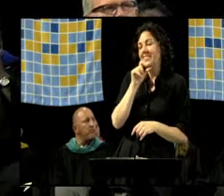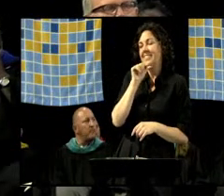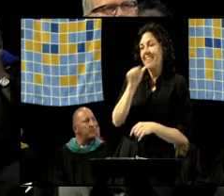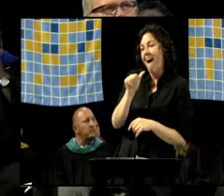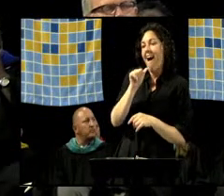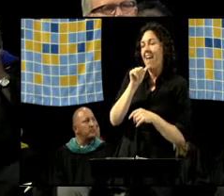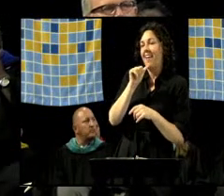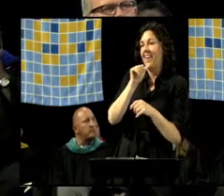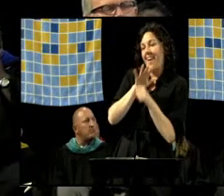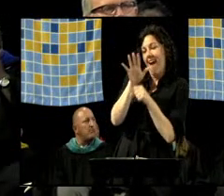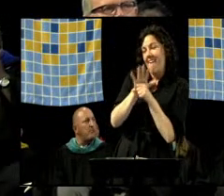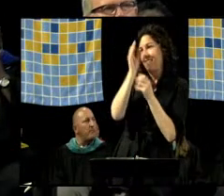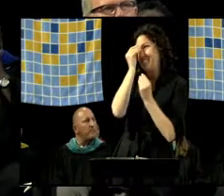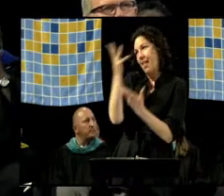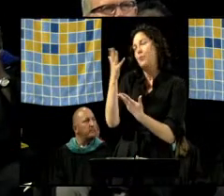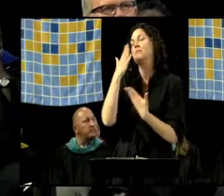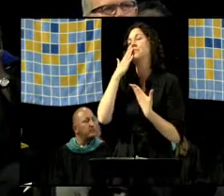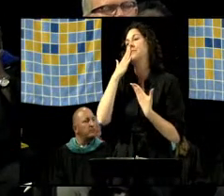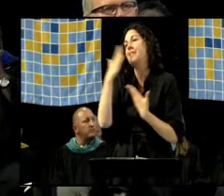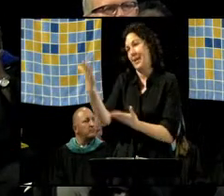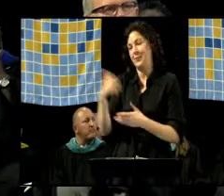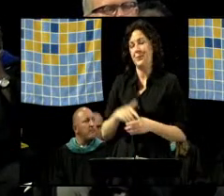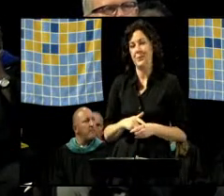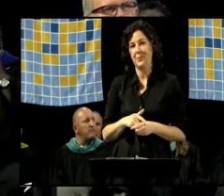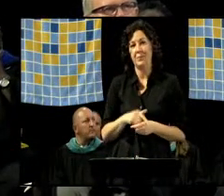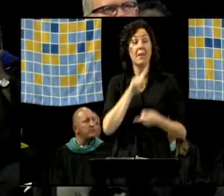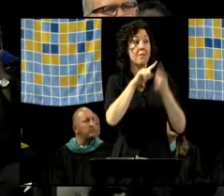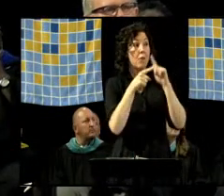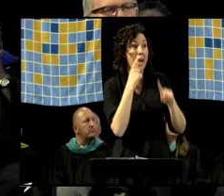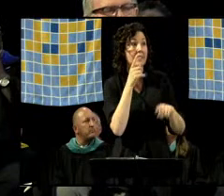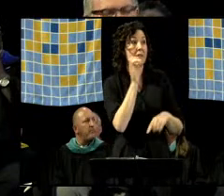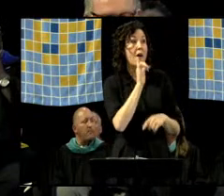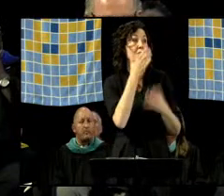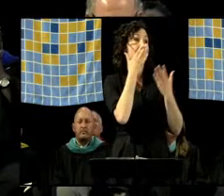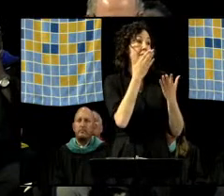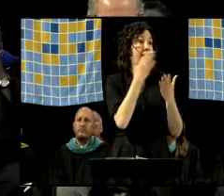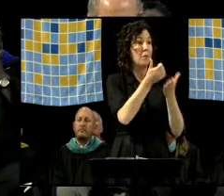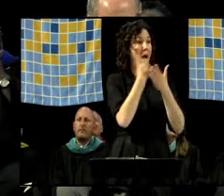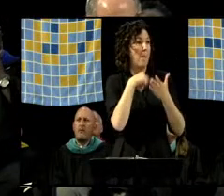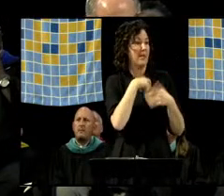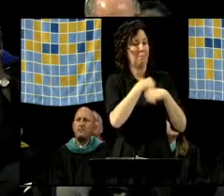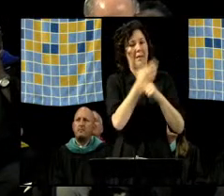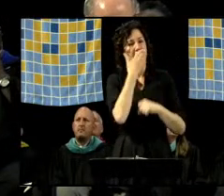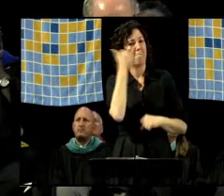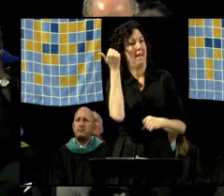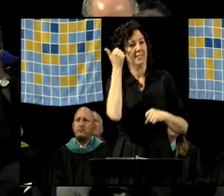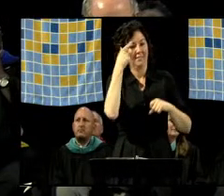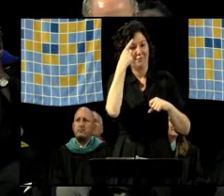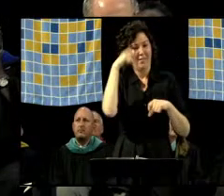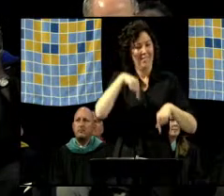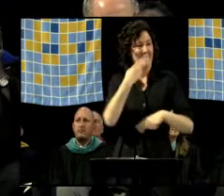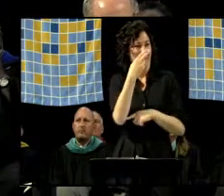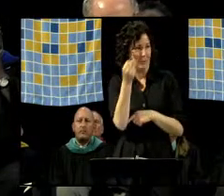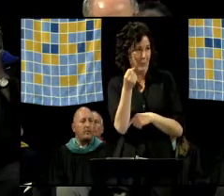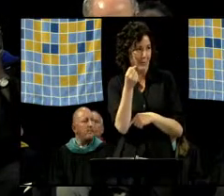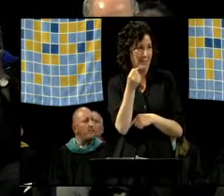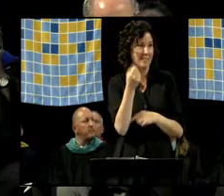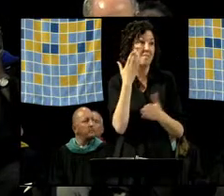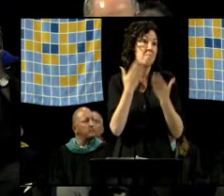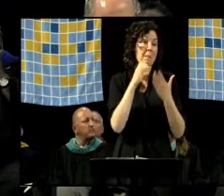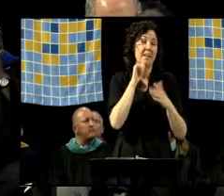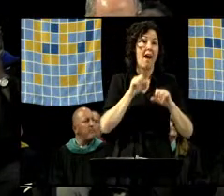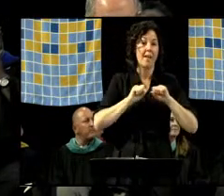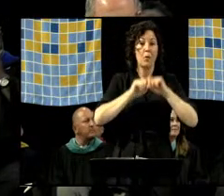you. Friends, thank you for helping us make the best out of this crazy experience called high school. We may not all be going to the